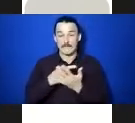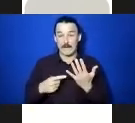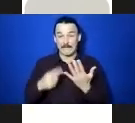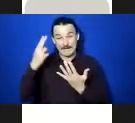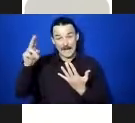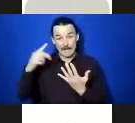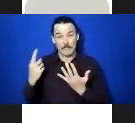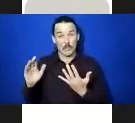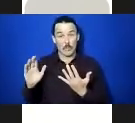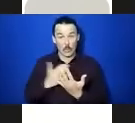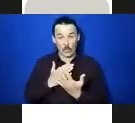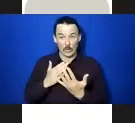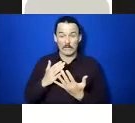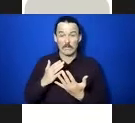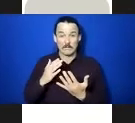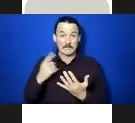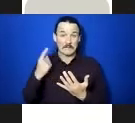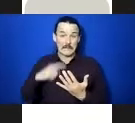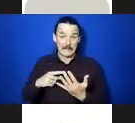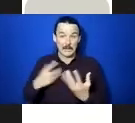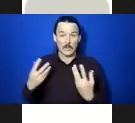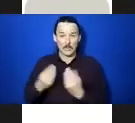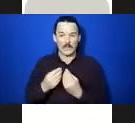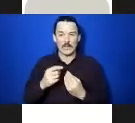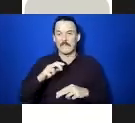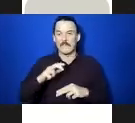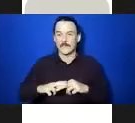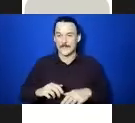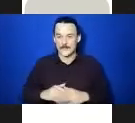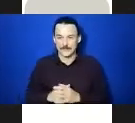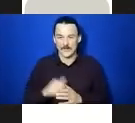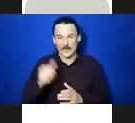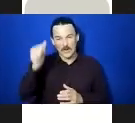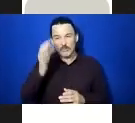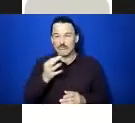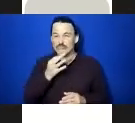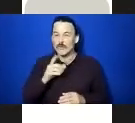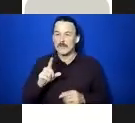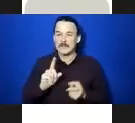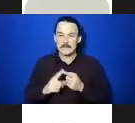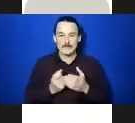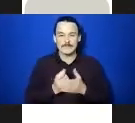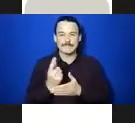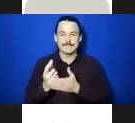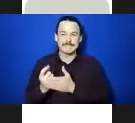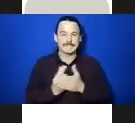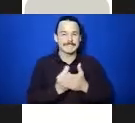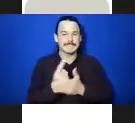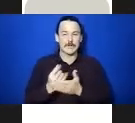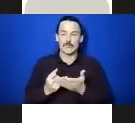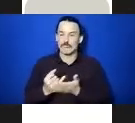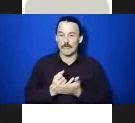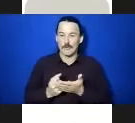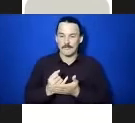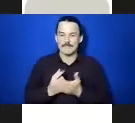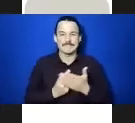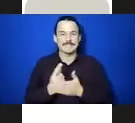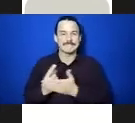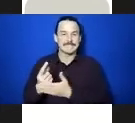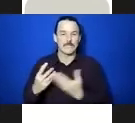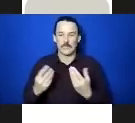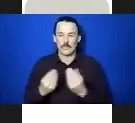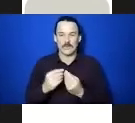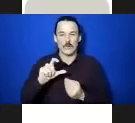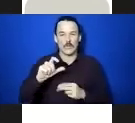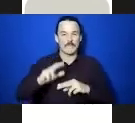chloroform. Although rare, there do continue to be crimes committed, with the existence of chloroform.